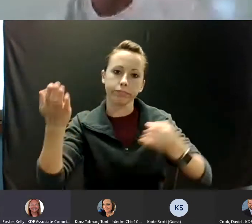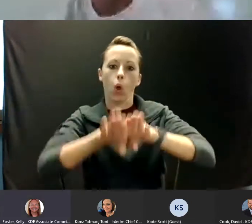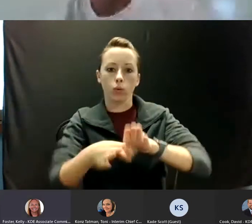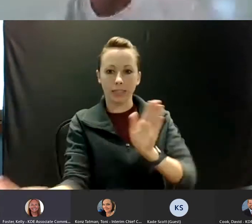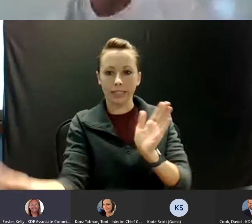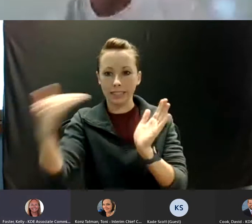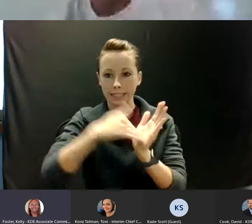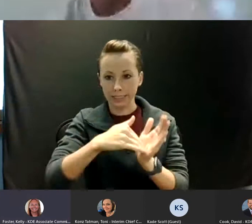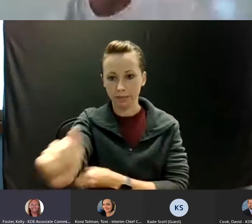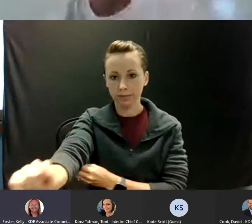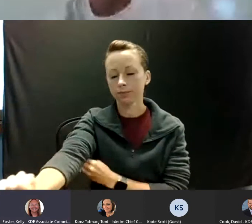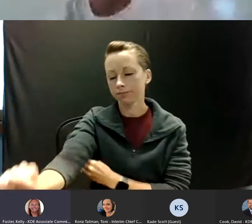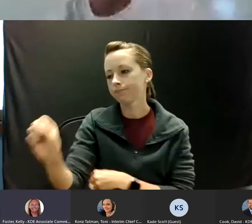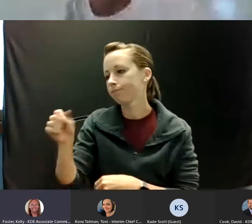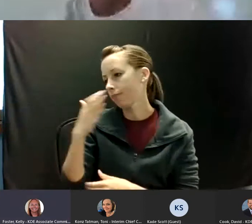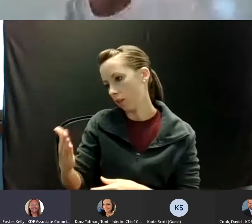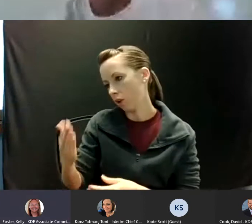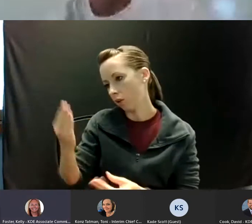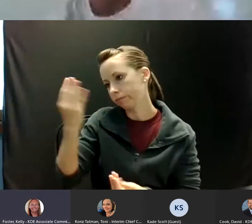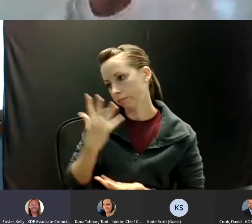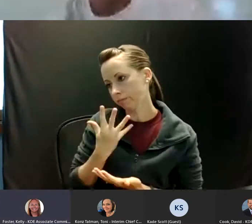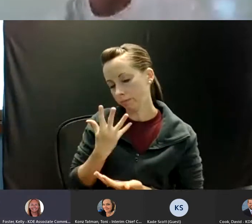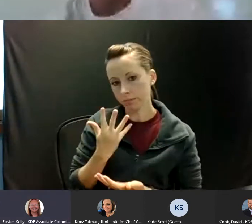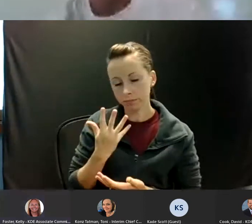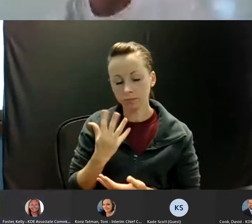Thank you for sharing that.